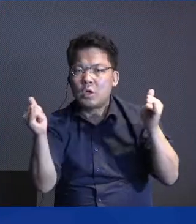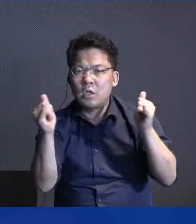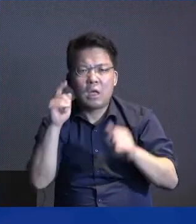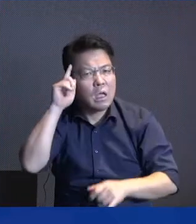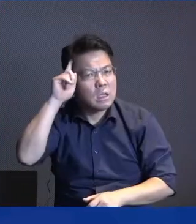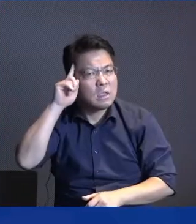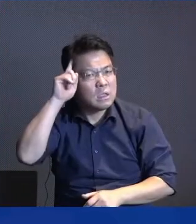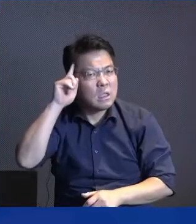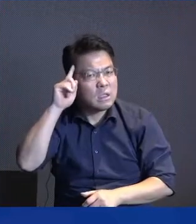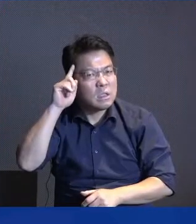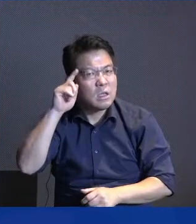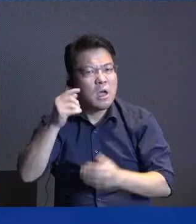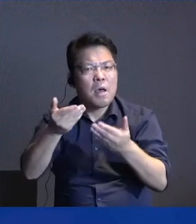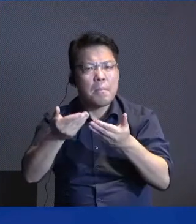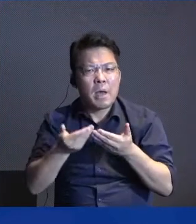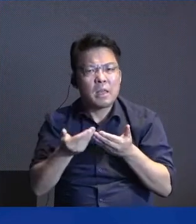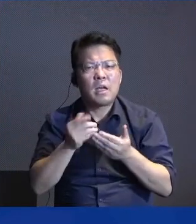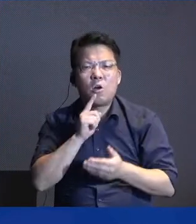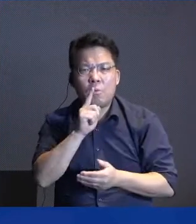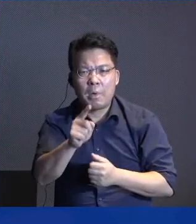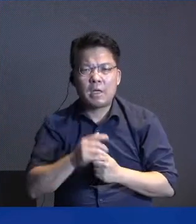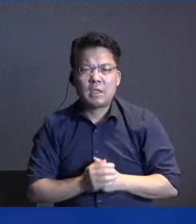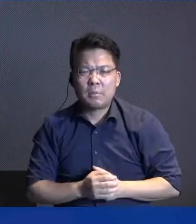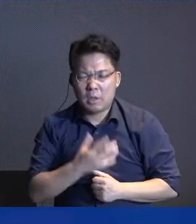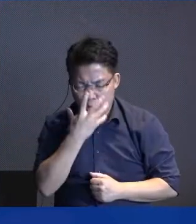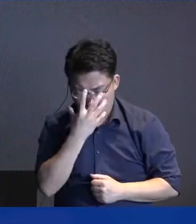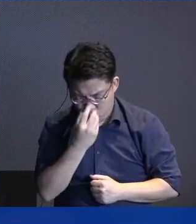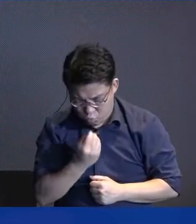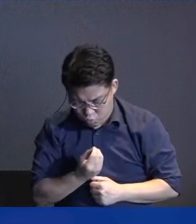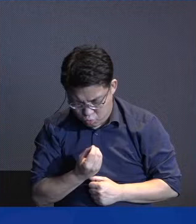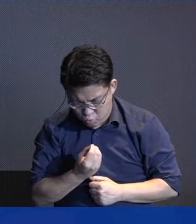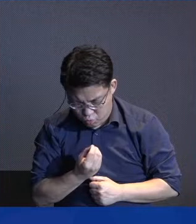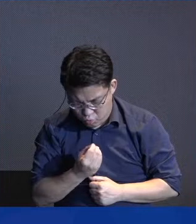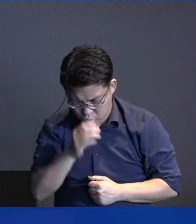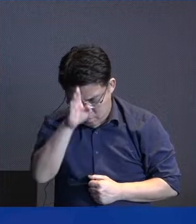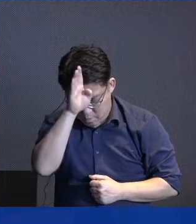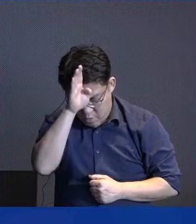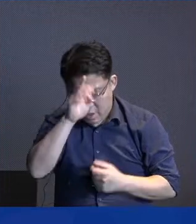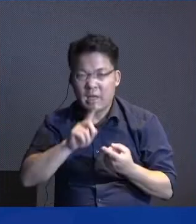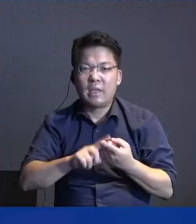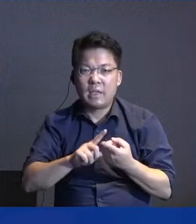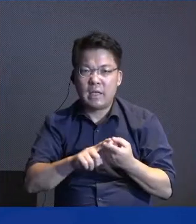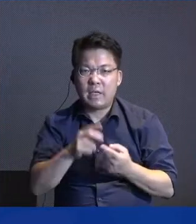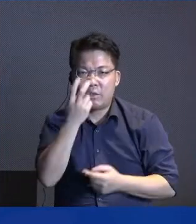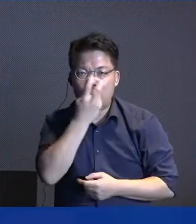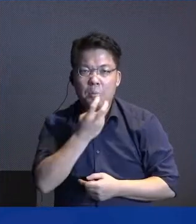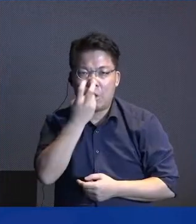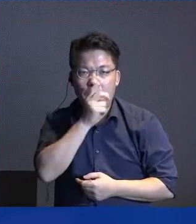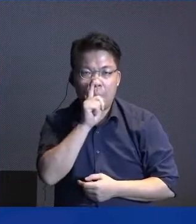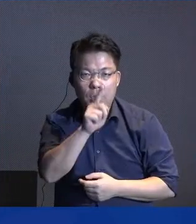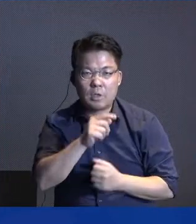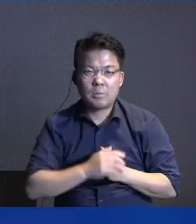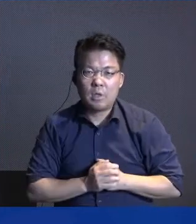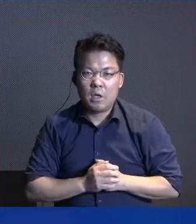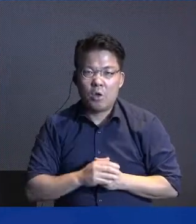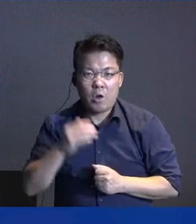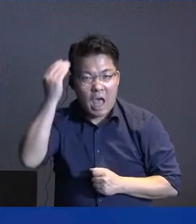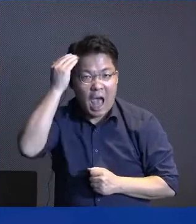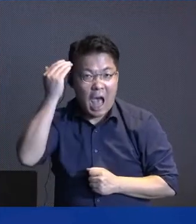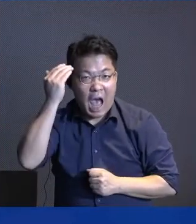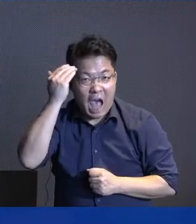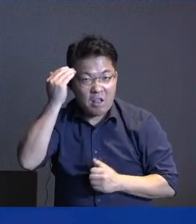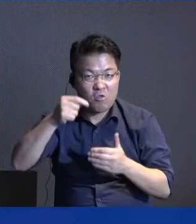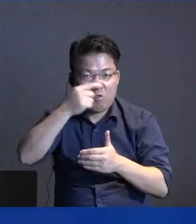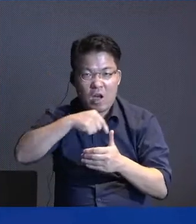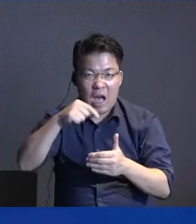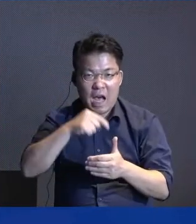When we get to depressive symptoms, which are one of the most frequently used indicators of mental health